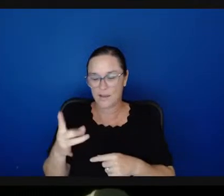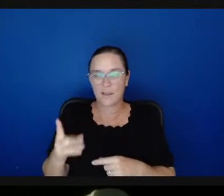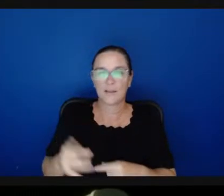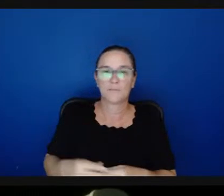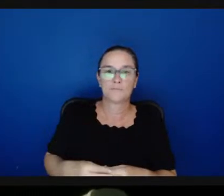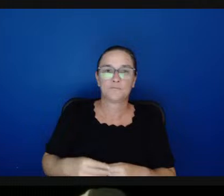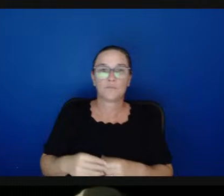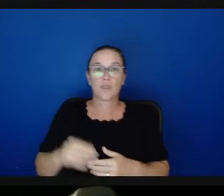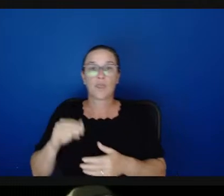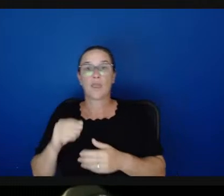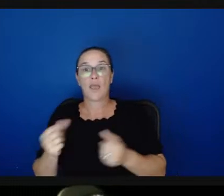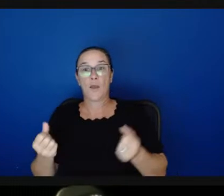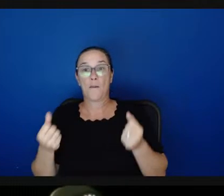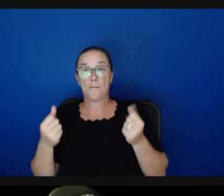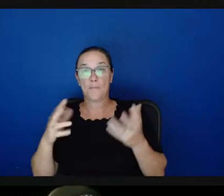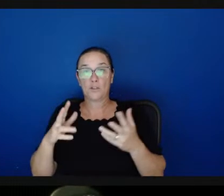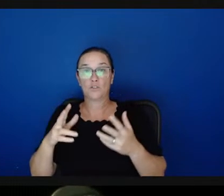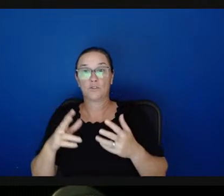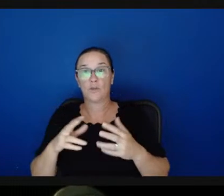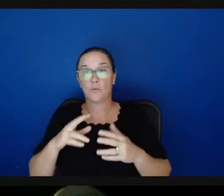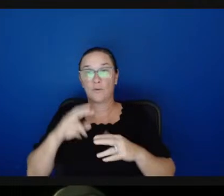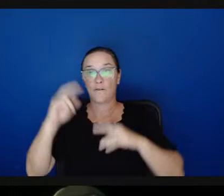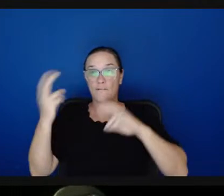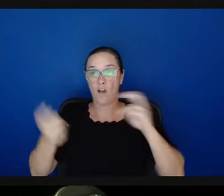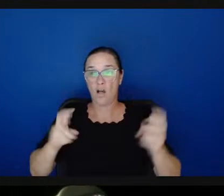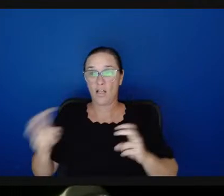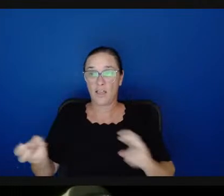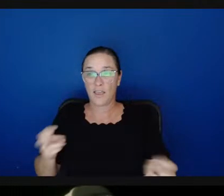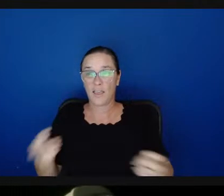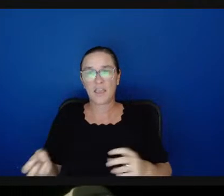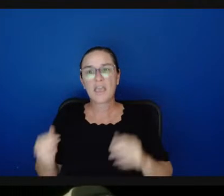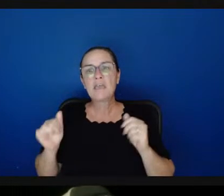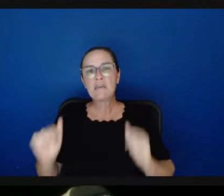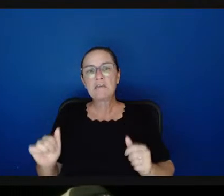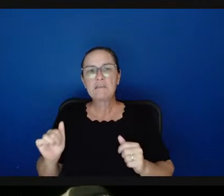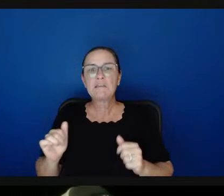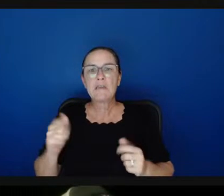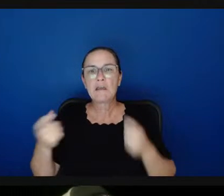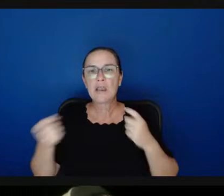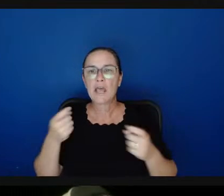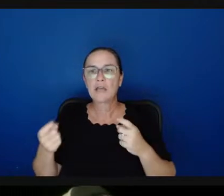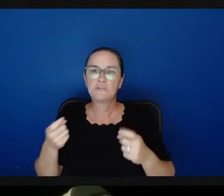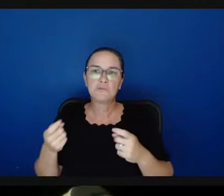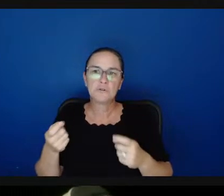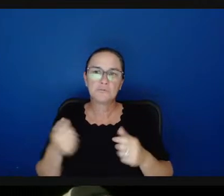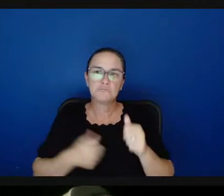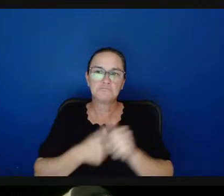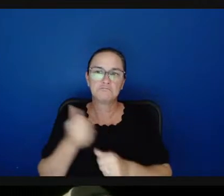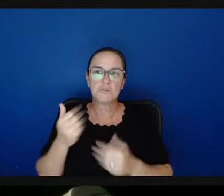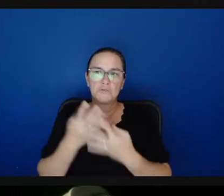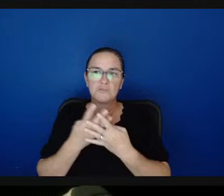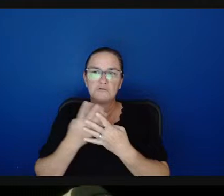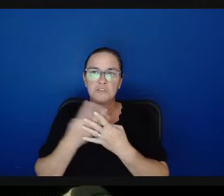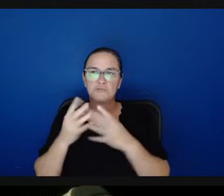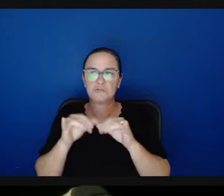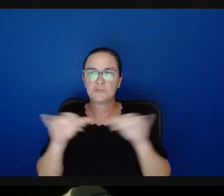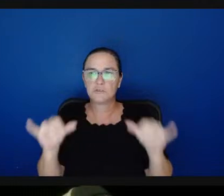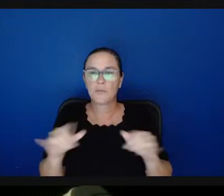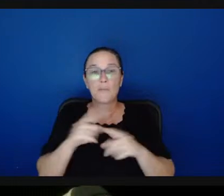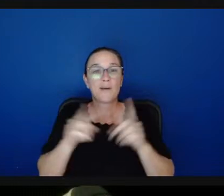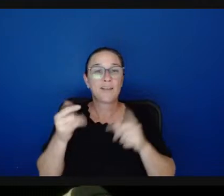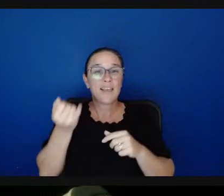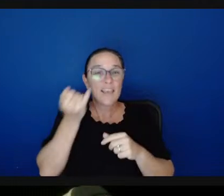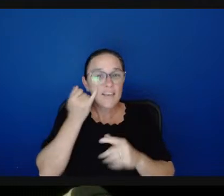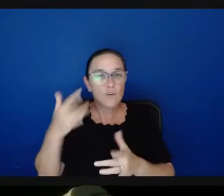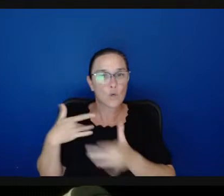that fell recently was small enough to be handled by most general filtration systems. However, if you're concerned about